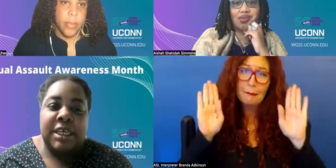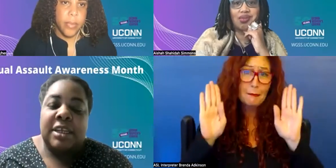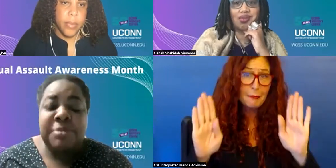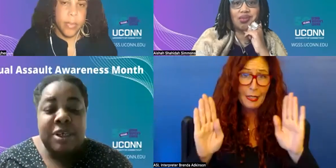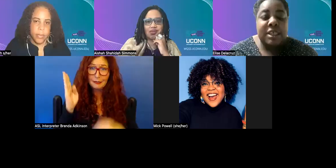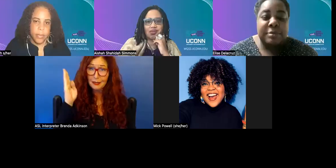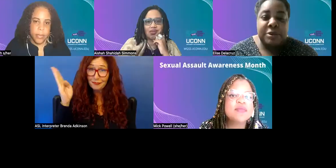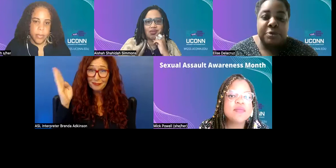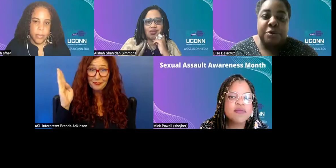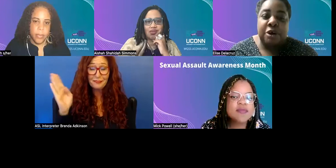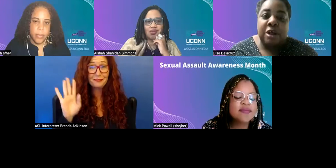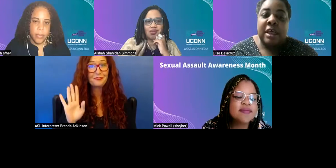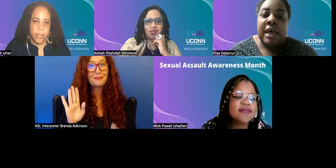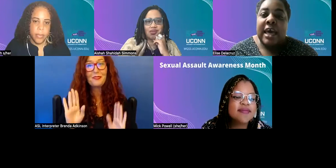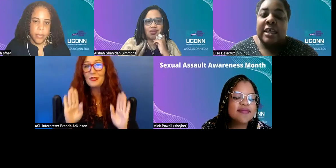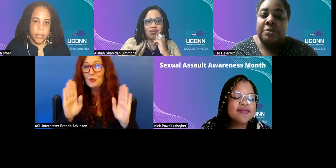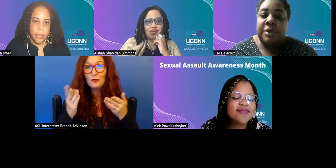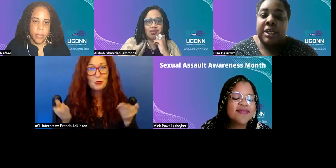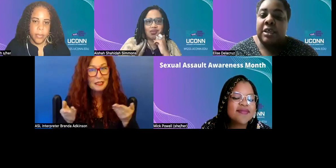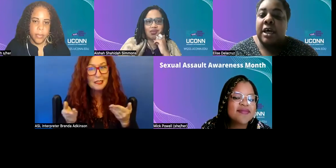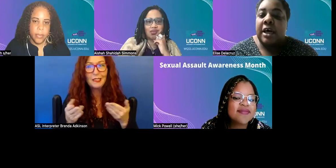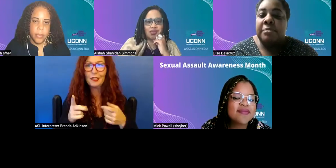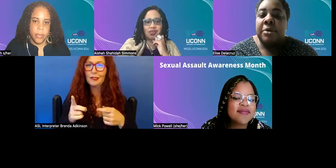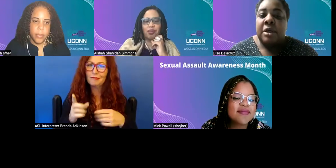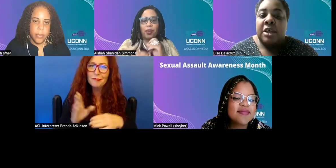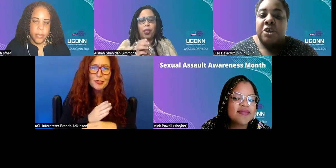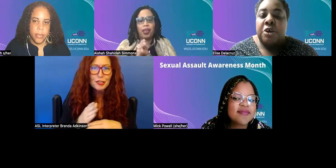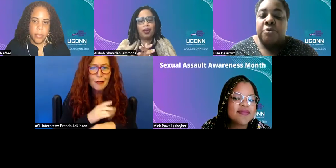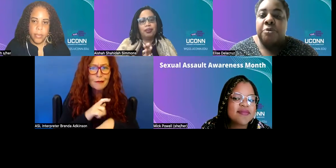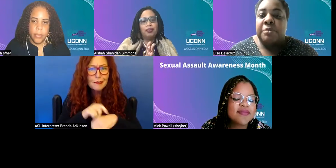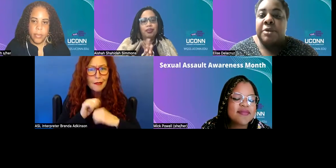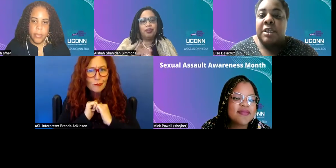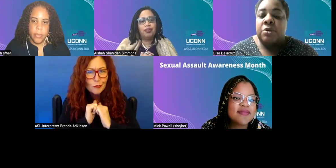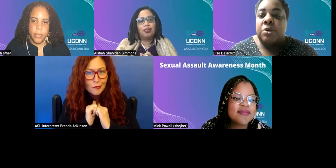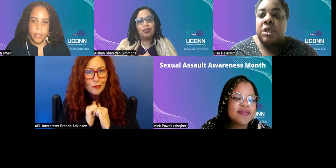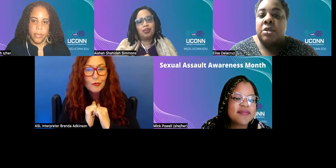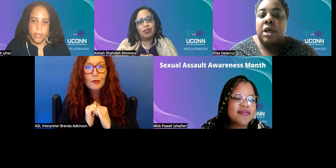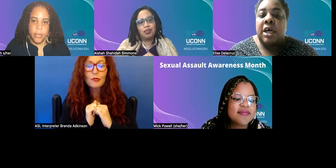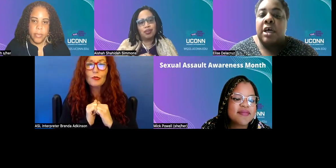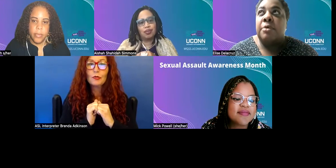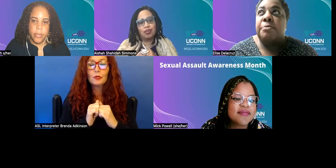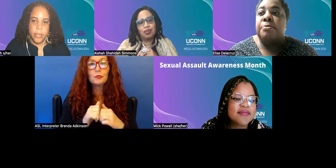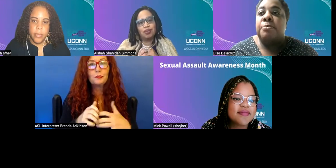to be in the community and space with you all as we, you know, really continue to